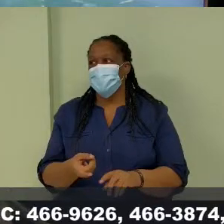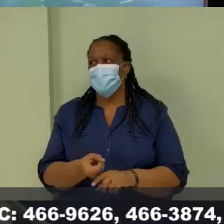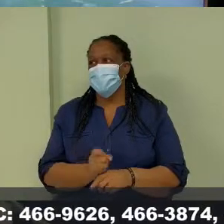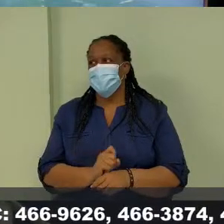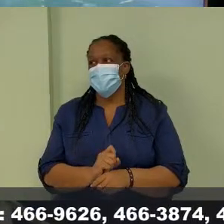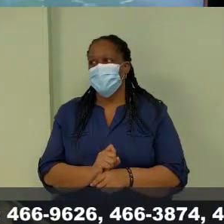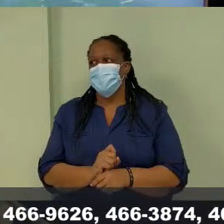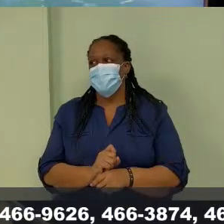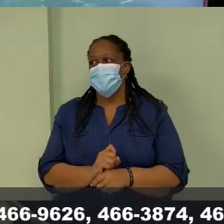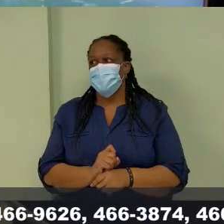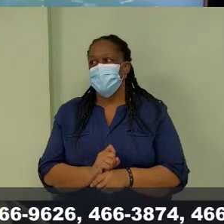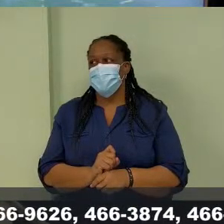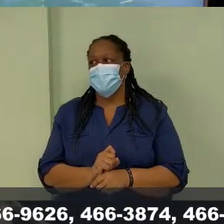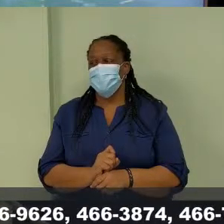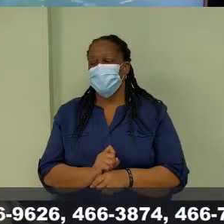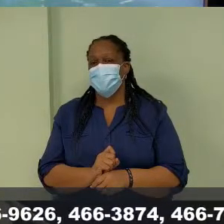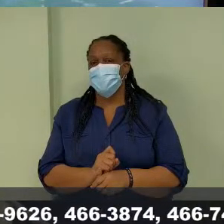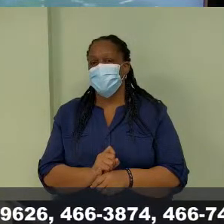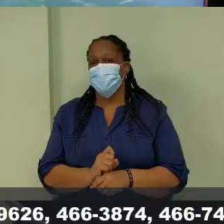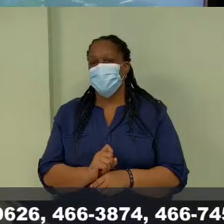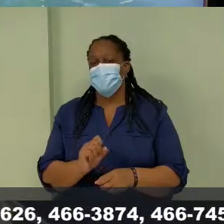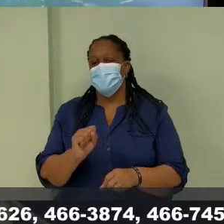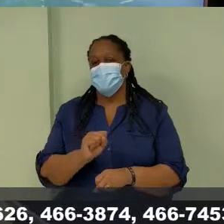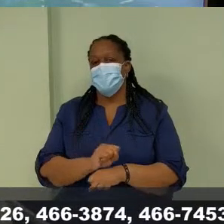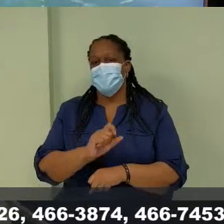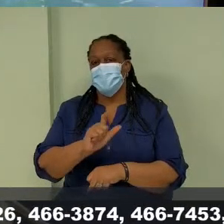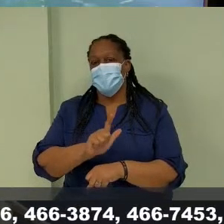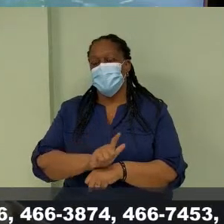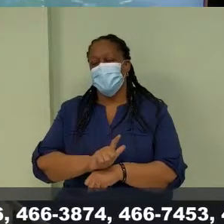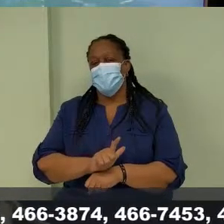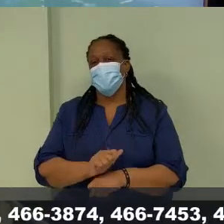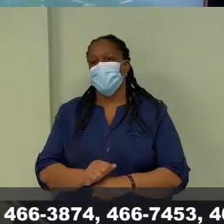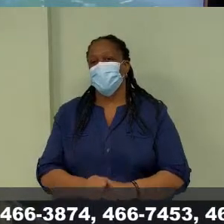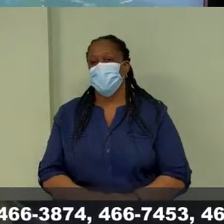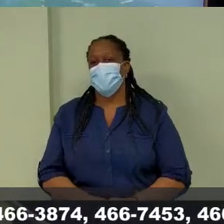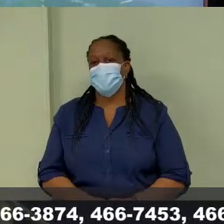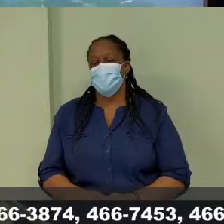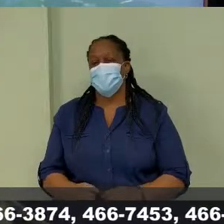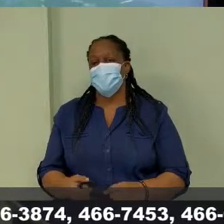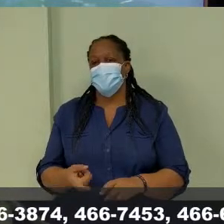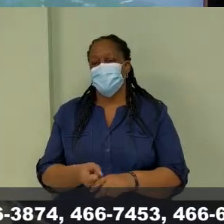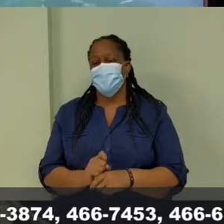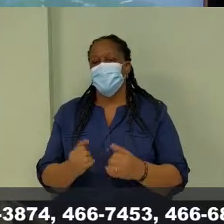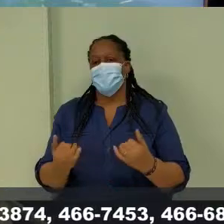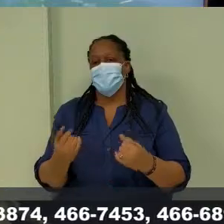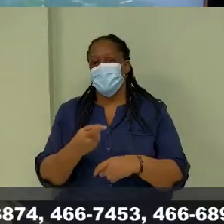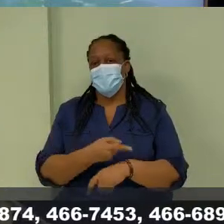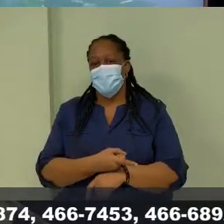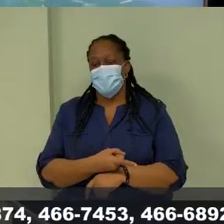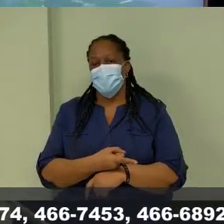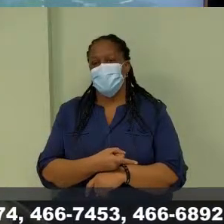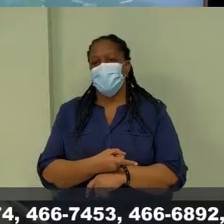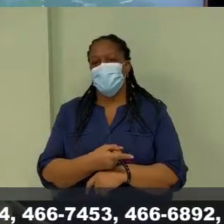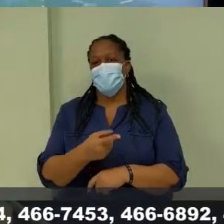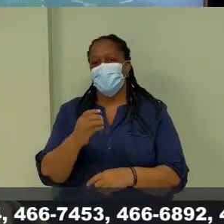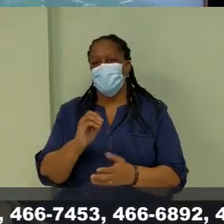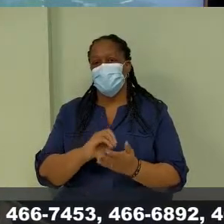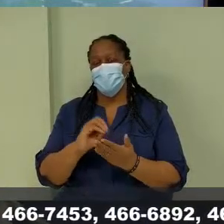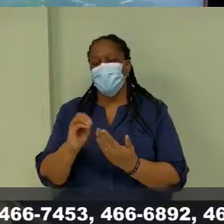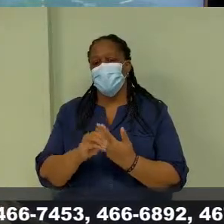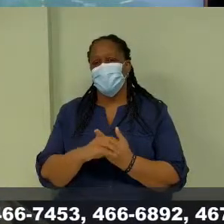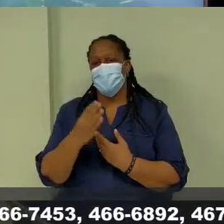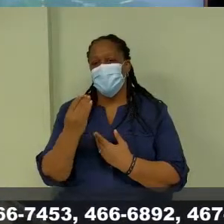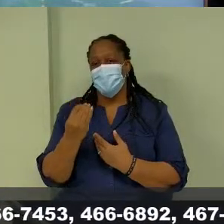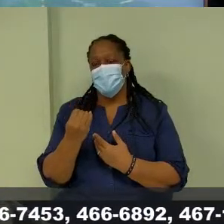of Health and Wellness in St. Lucia. It says that today, as of today, Wednesday, October 14th,